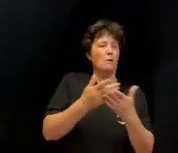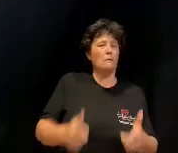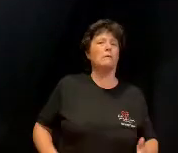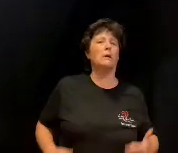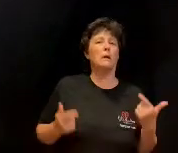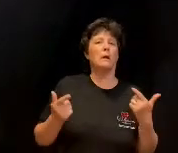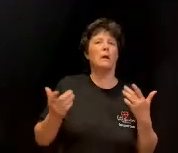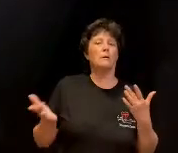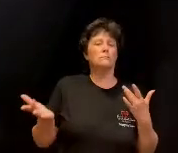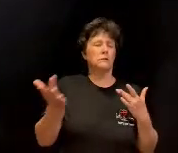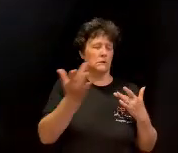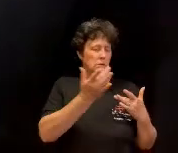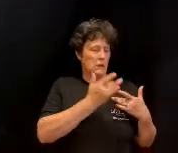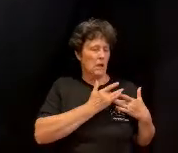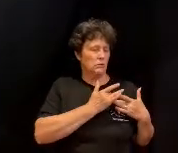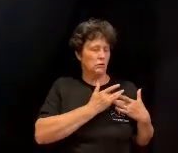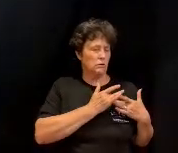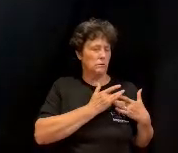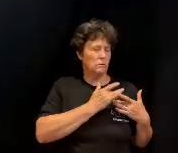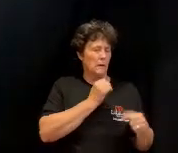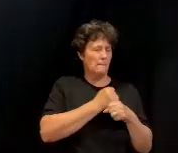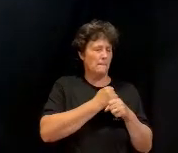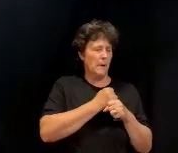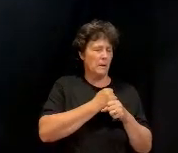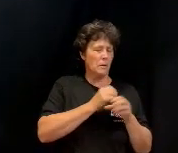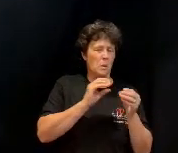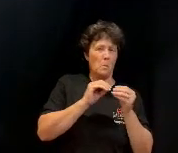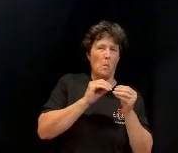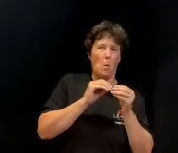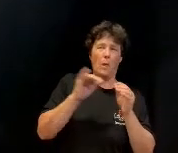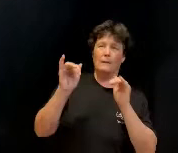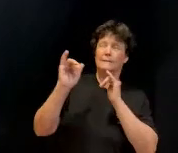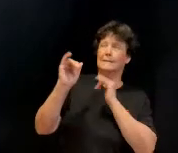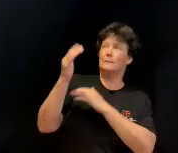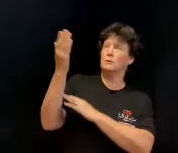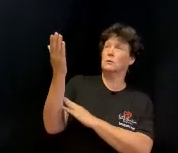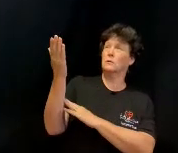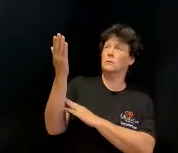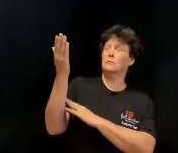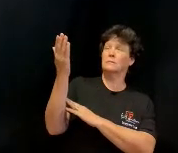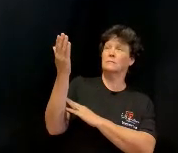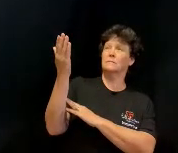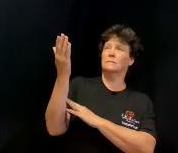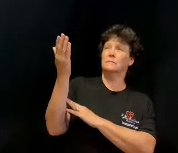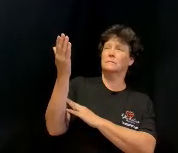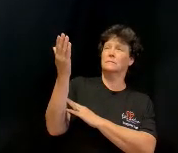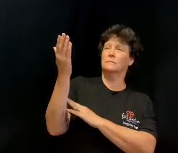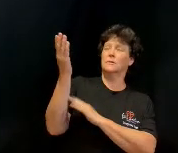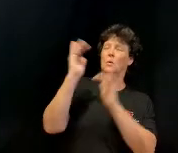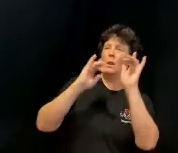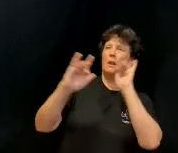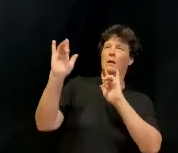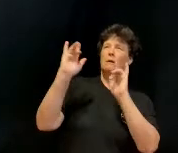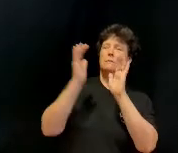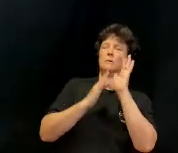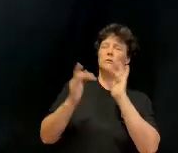us. Make us more like you, Jesus, in every way. We